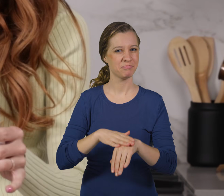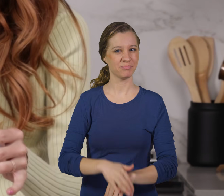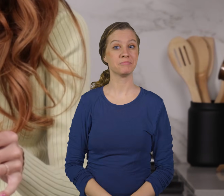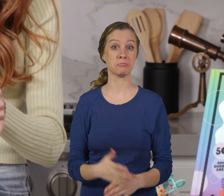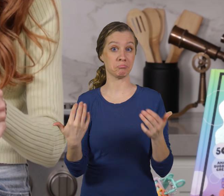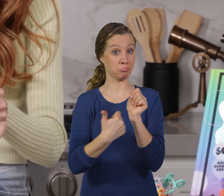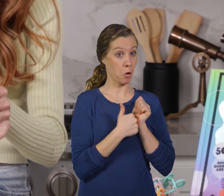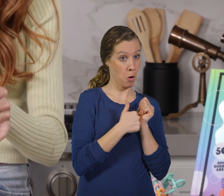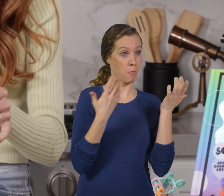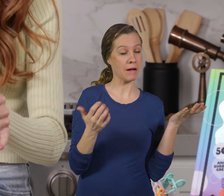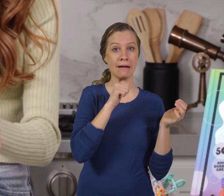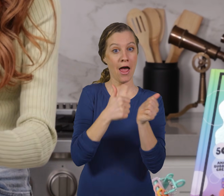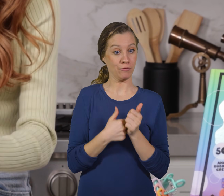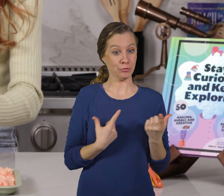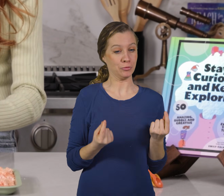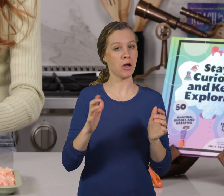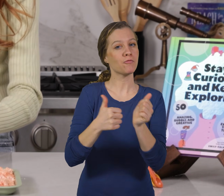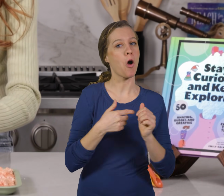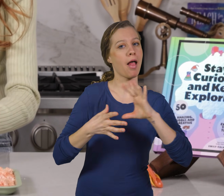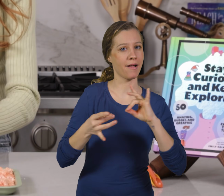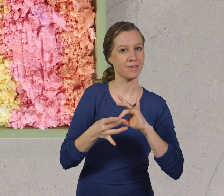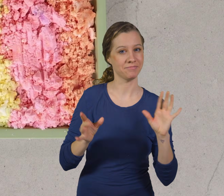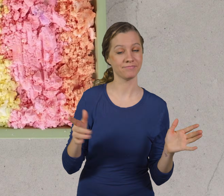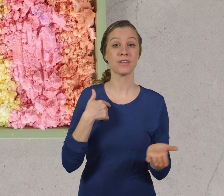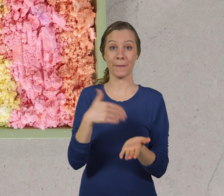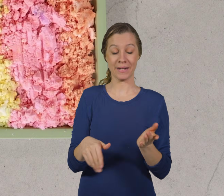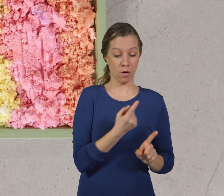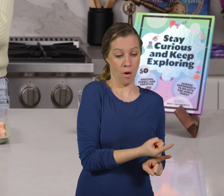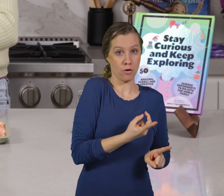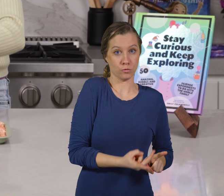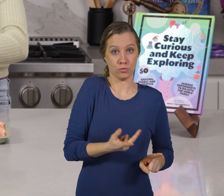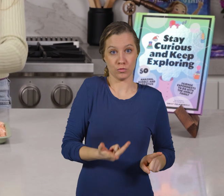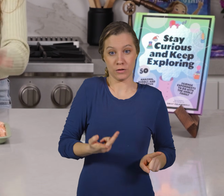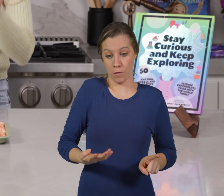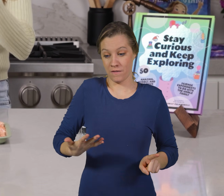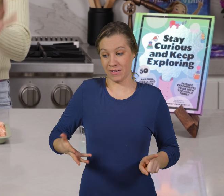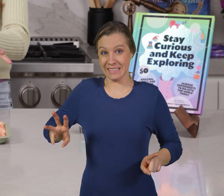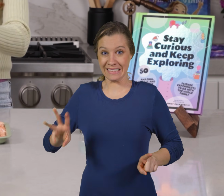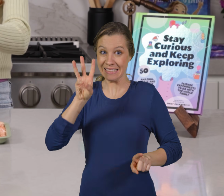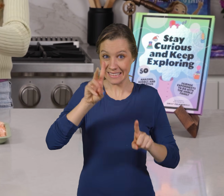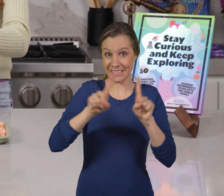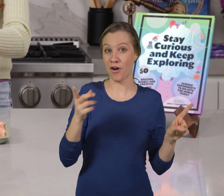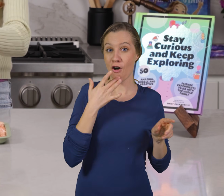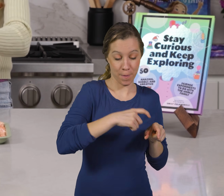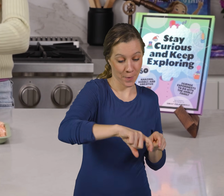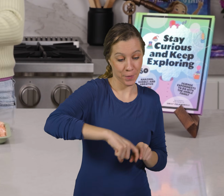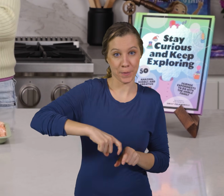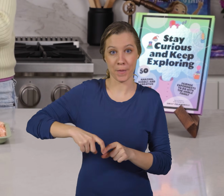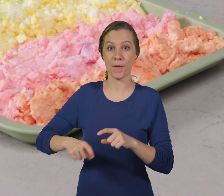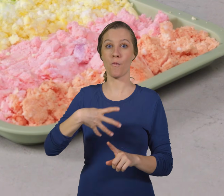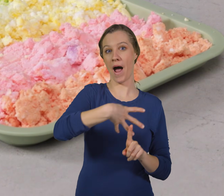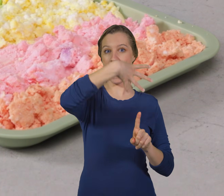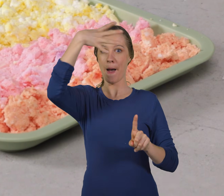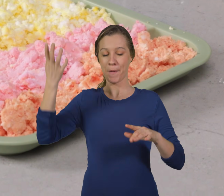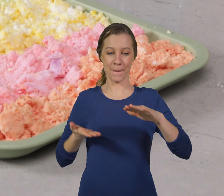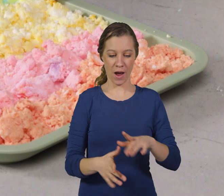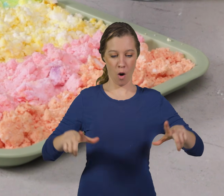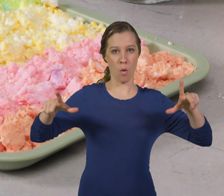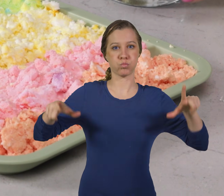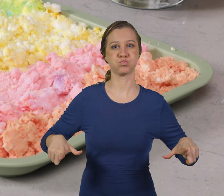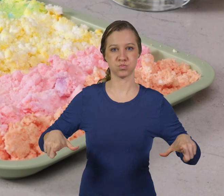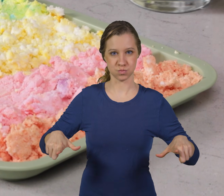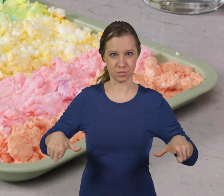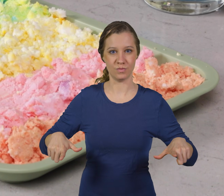one. Do as I say, not as I do. So I repeated this for 6 different colors here, making my